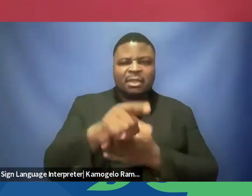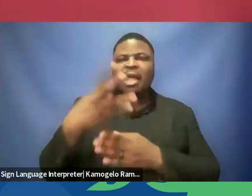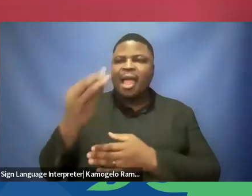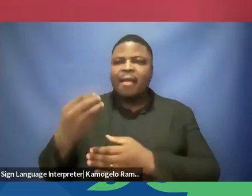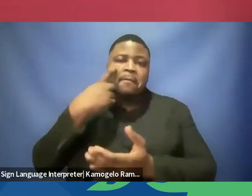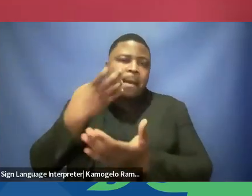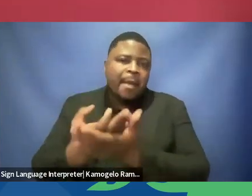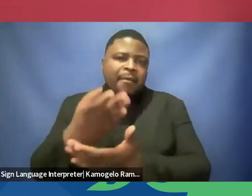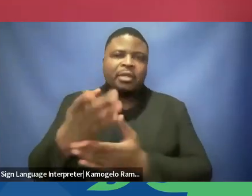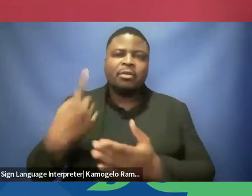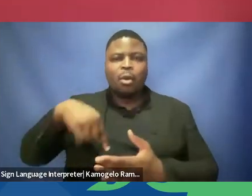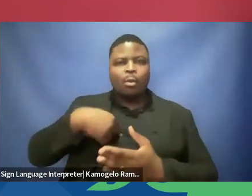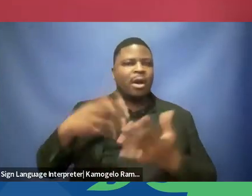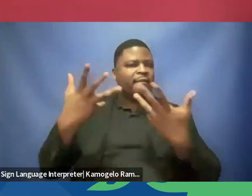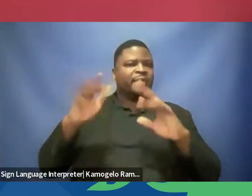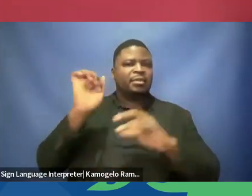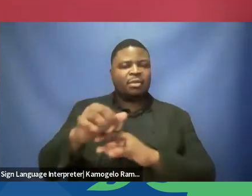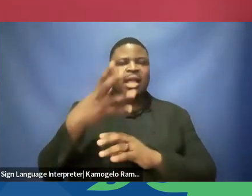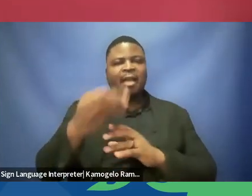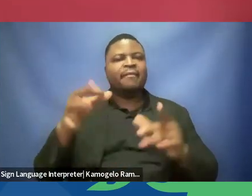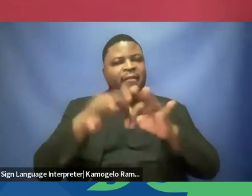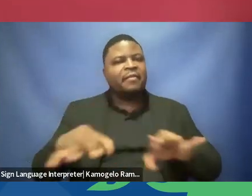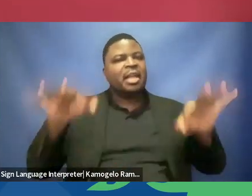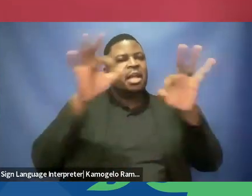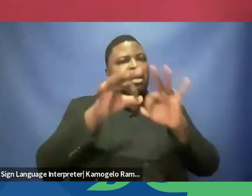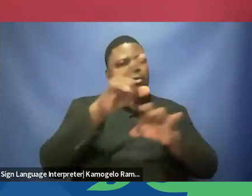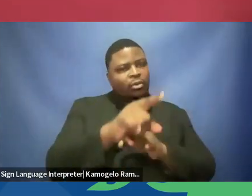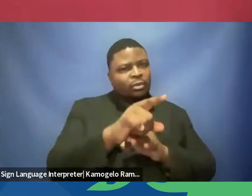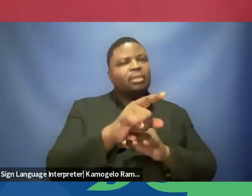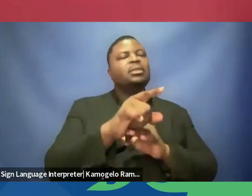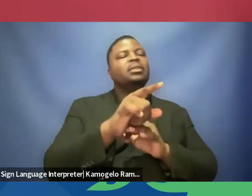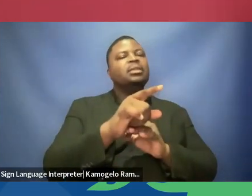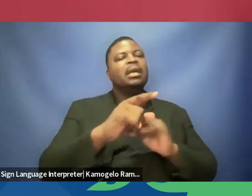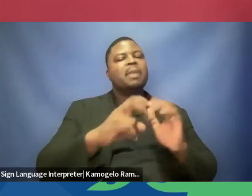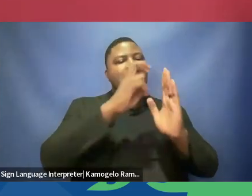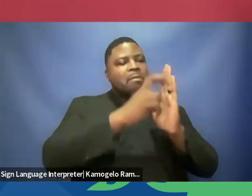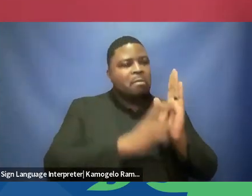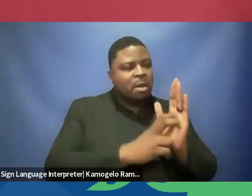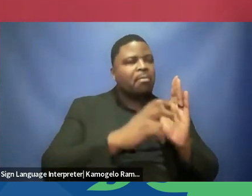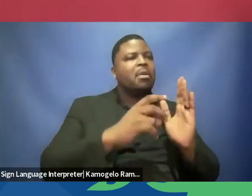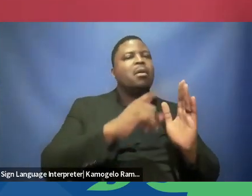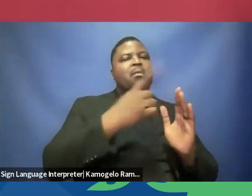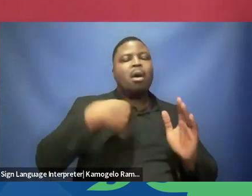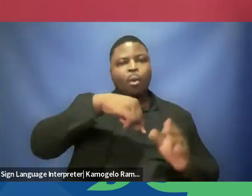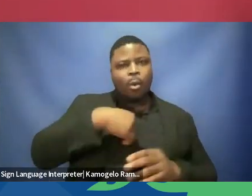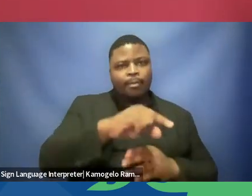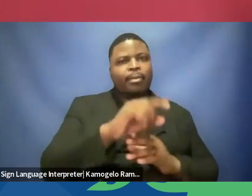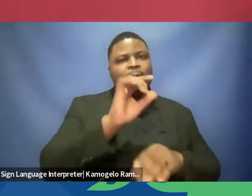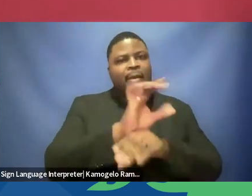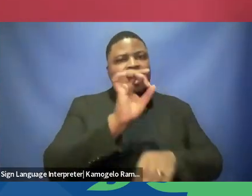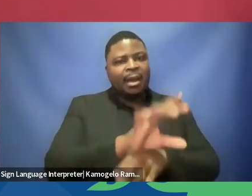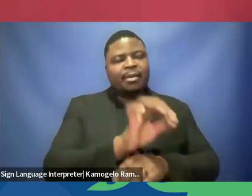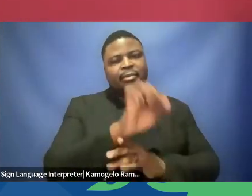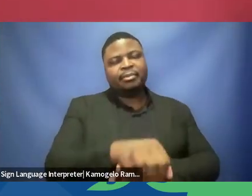and informed by values and preferences research for clinicians. And the intention is to support people